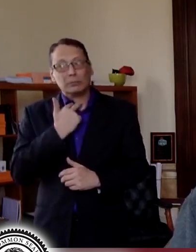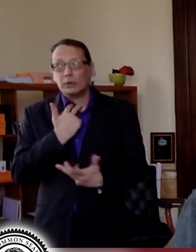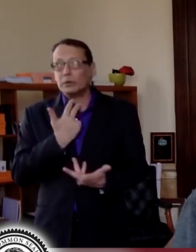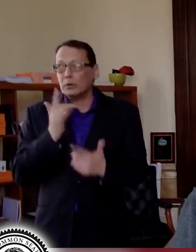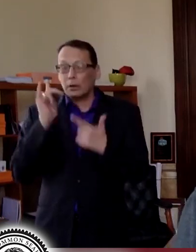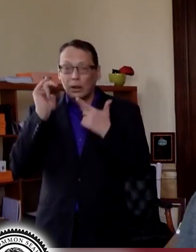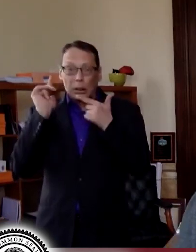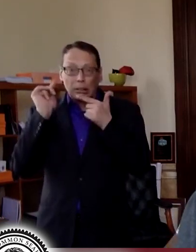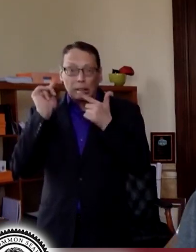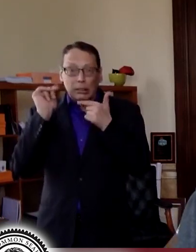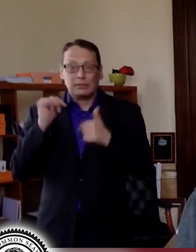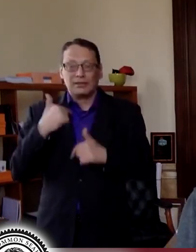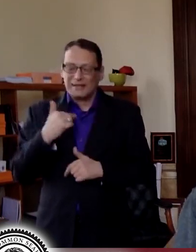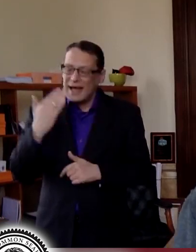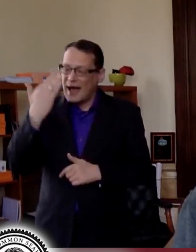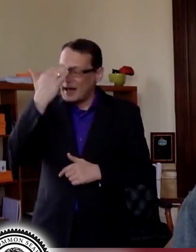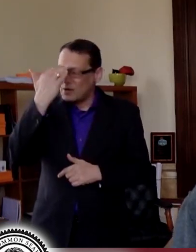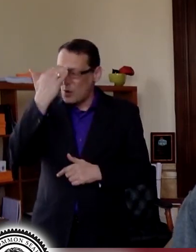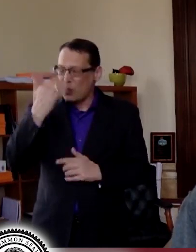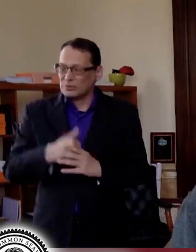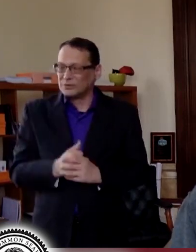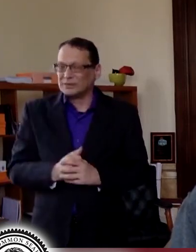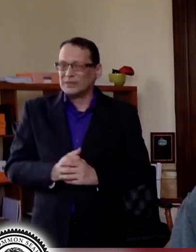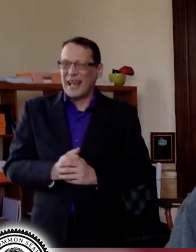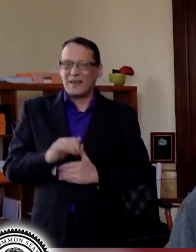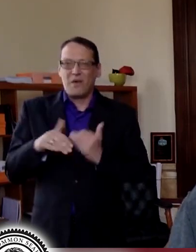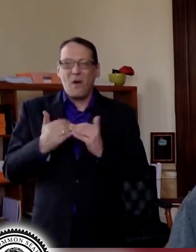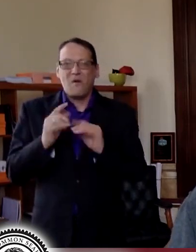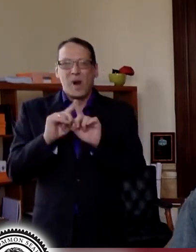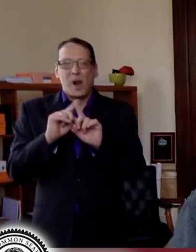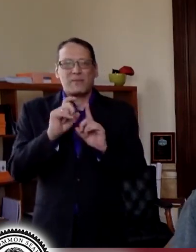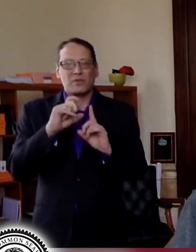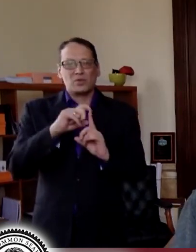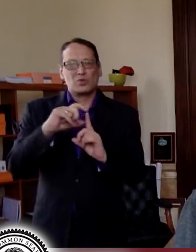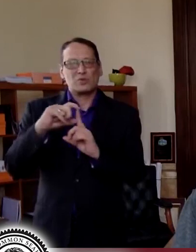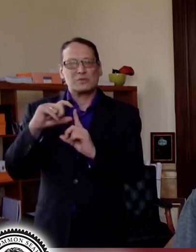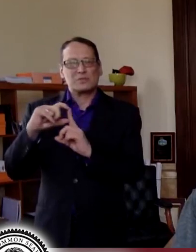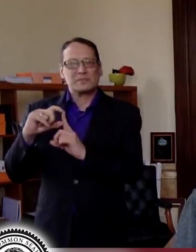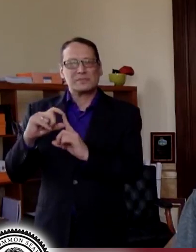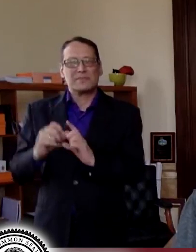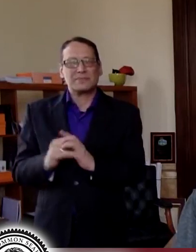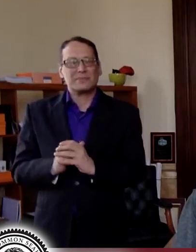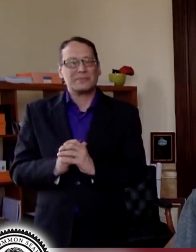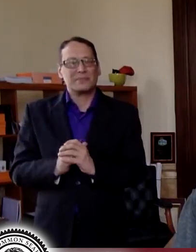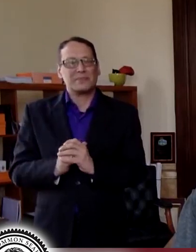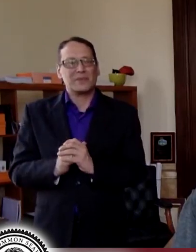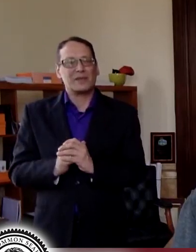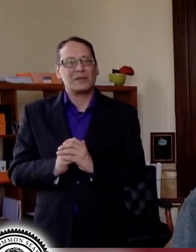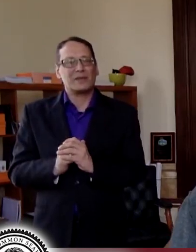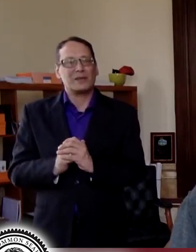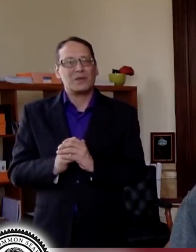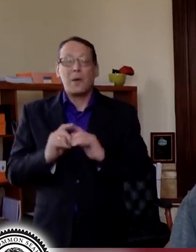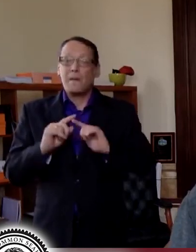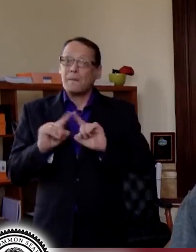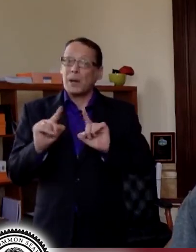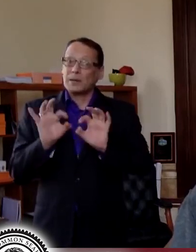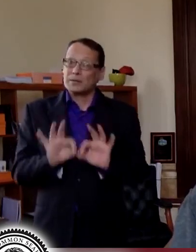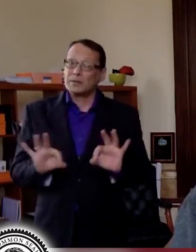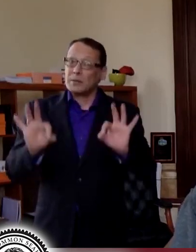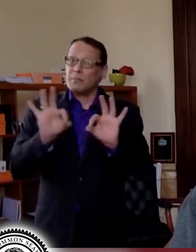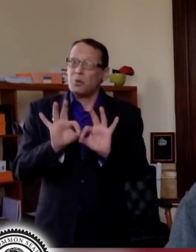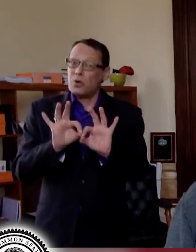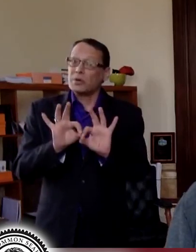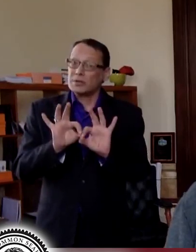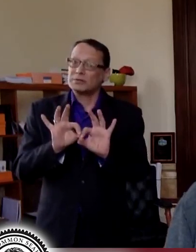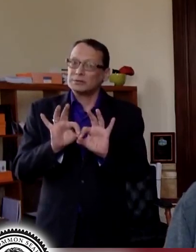you're stir crazy, all those terms. But it's just important to do that. The reason that,